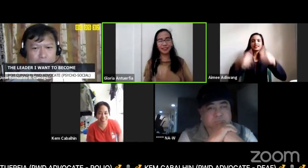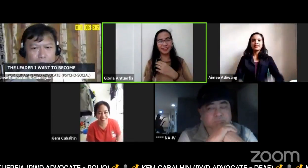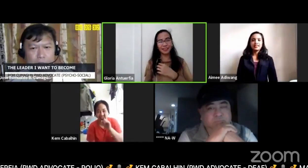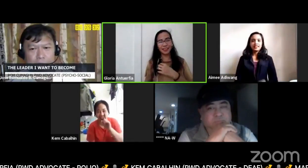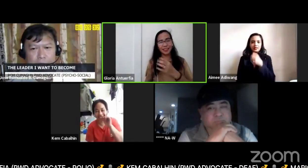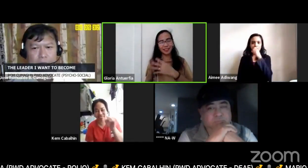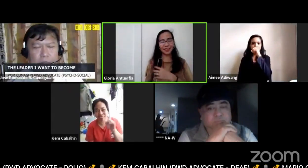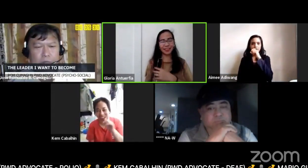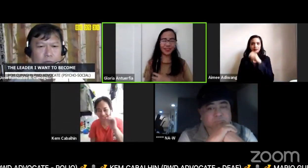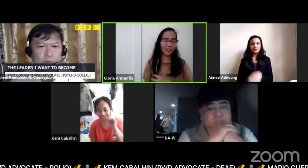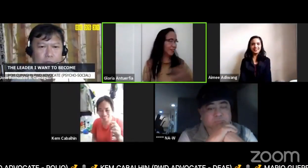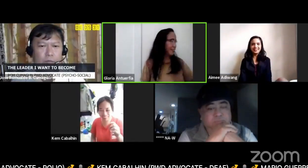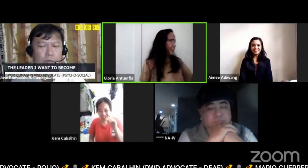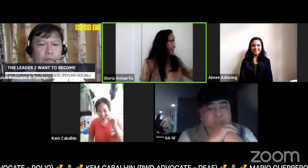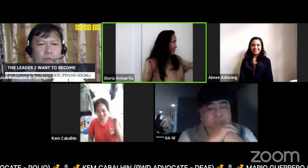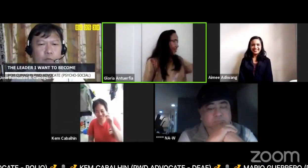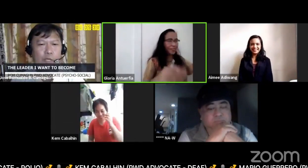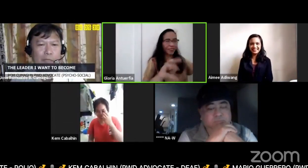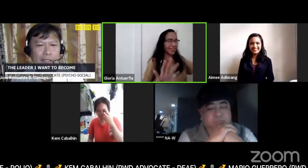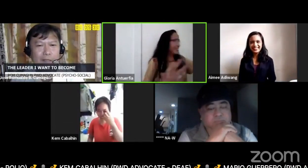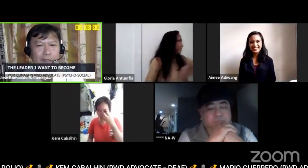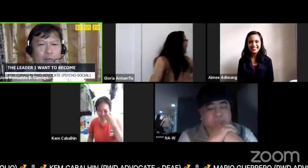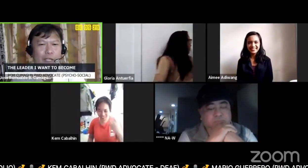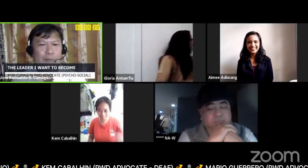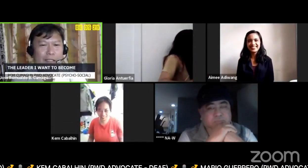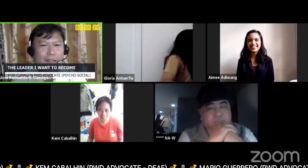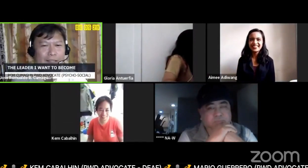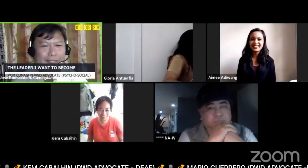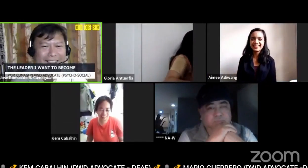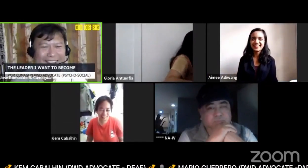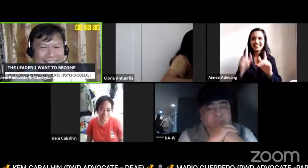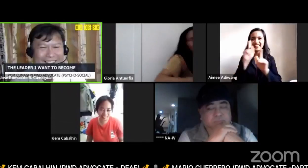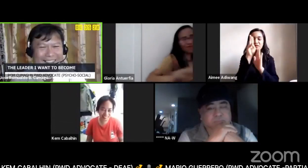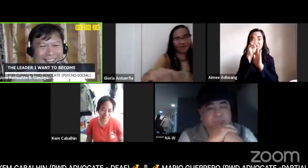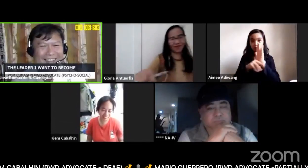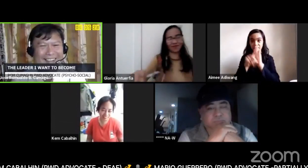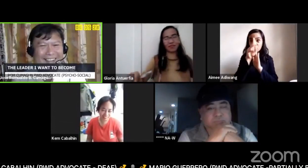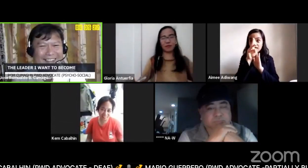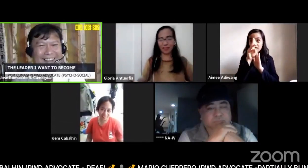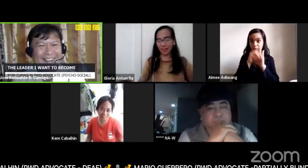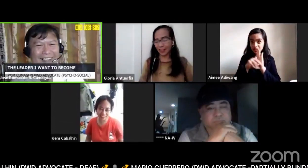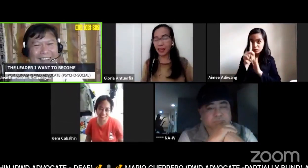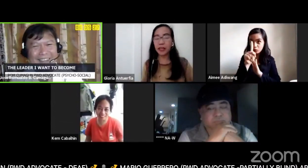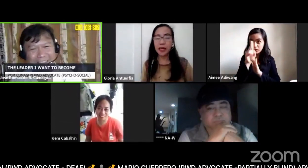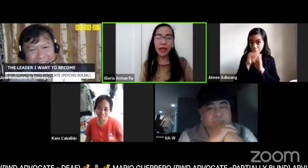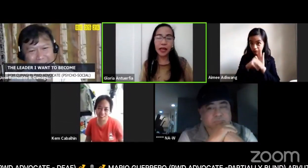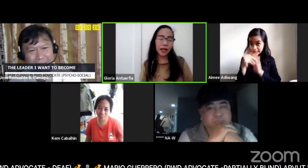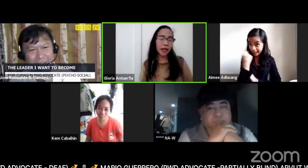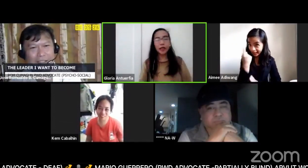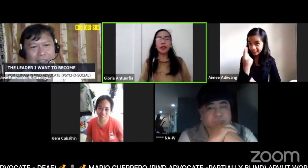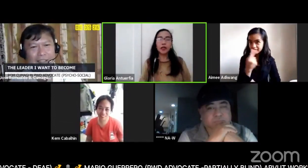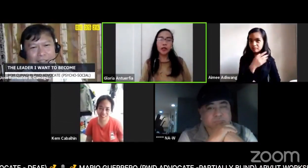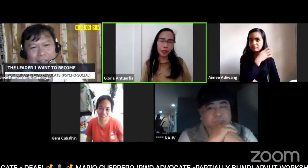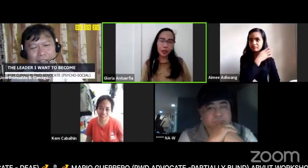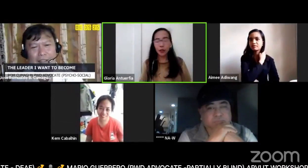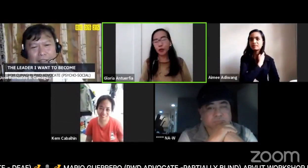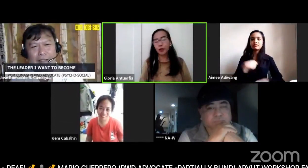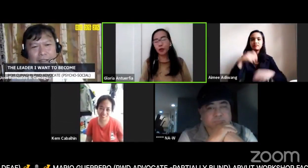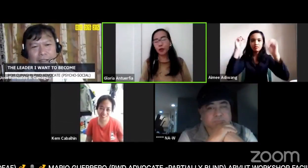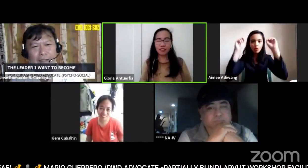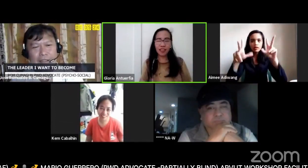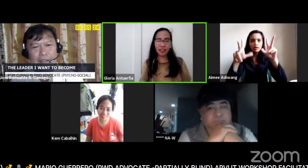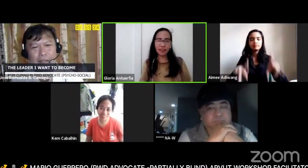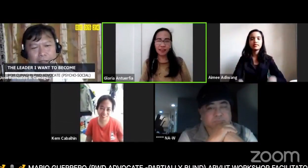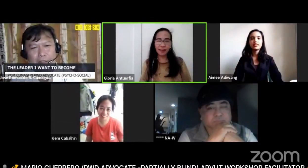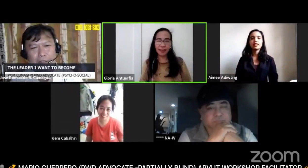Okay. Yeah. Okay. Wait. 1 minute. 1 minute. Yeah.